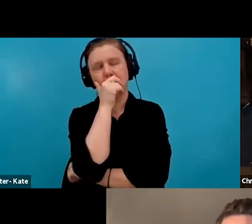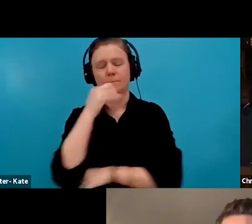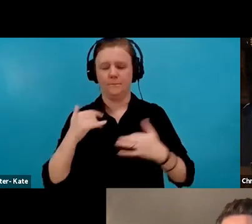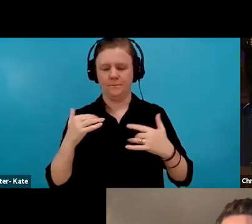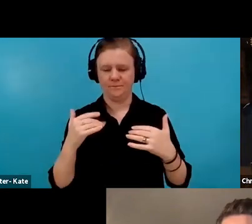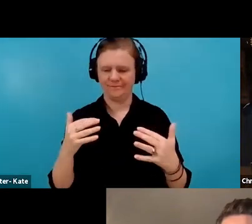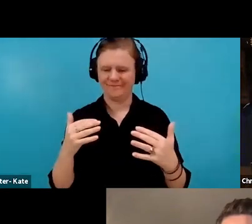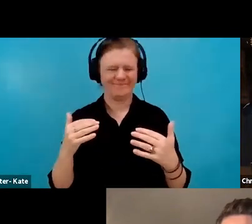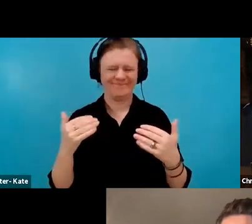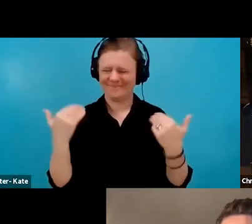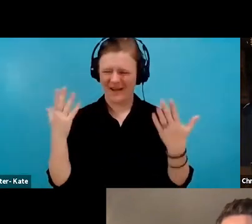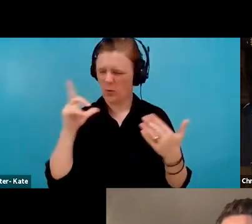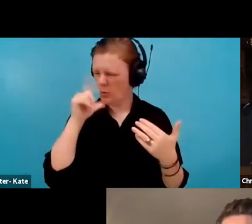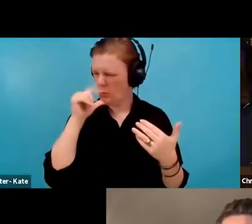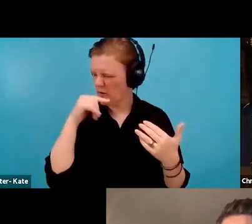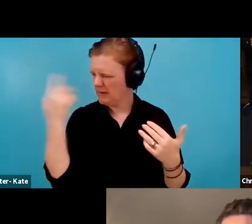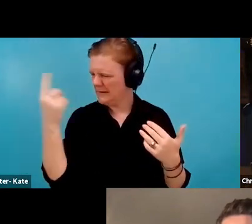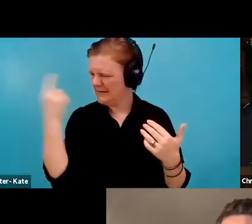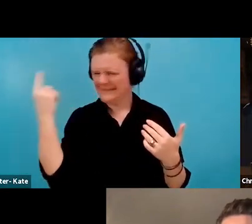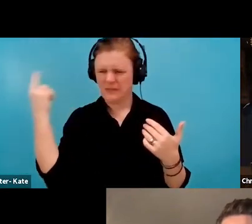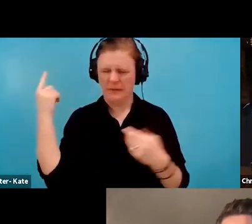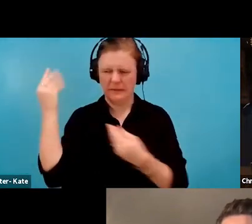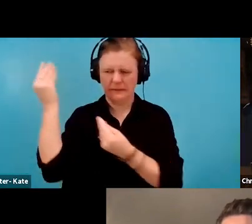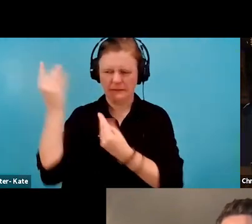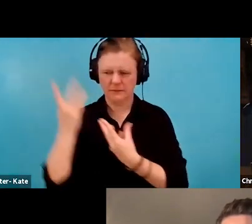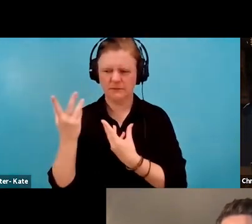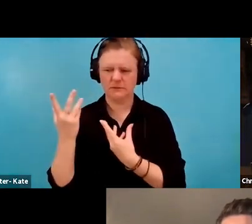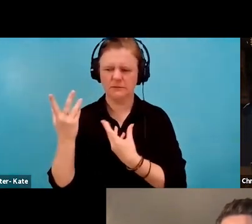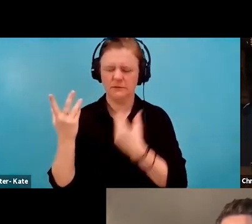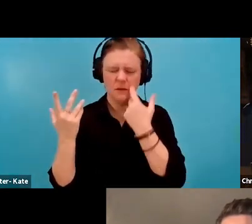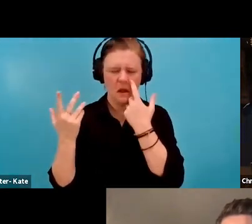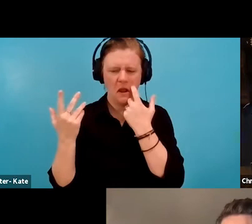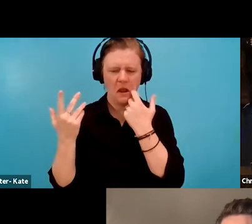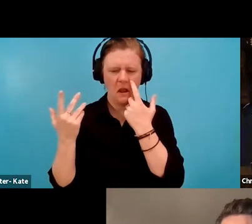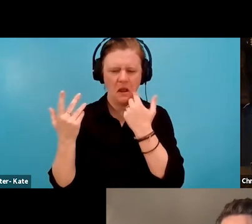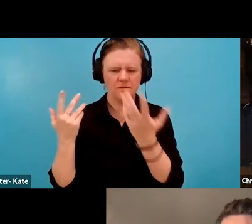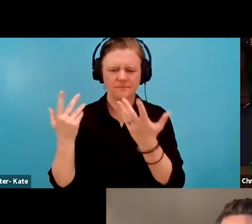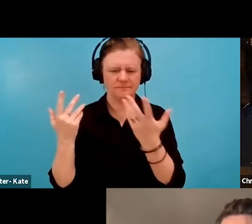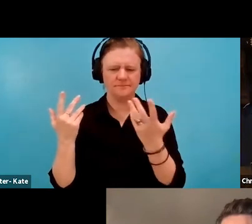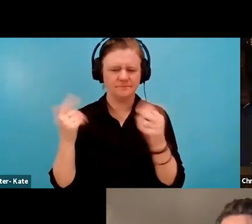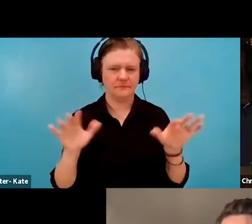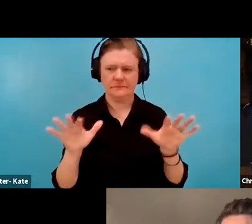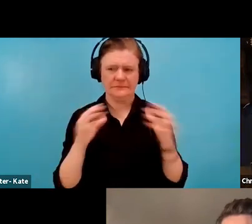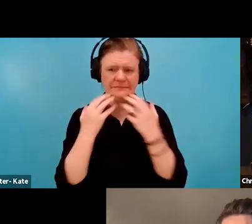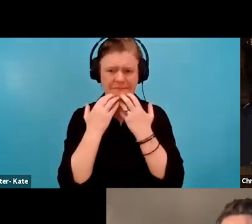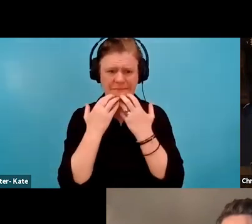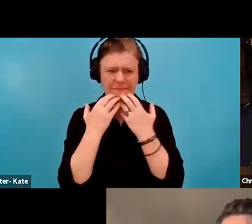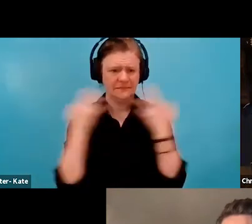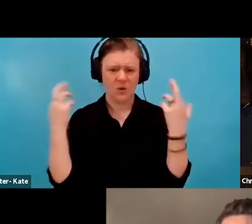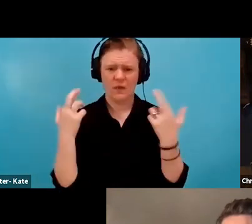don't remember who it was that, I don't know how this came about, but there was a moment where I just